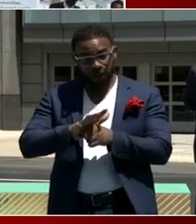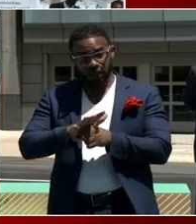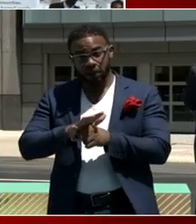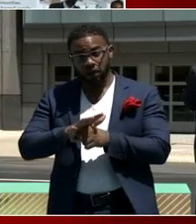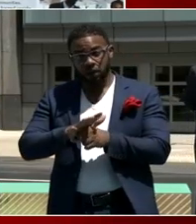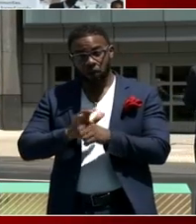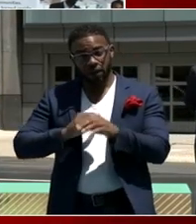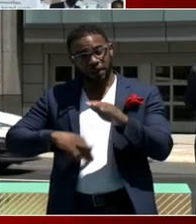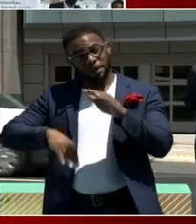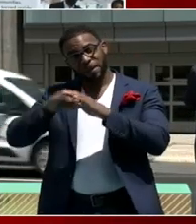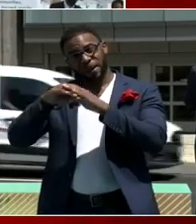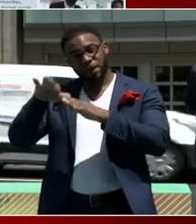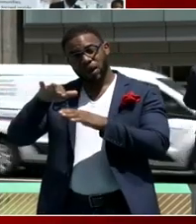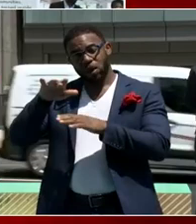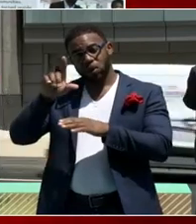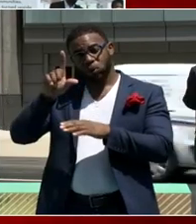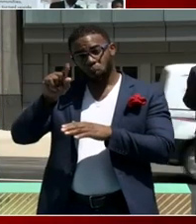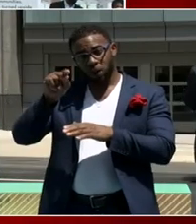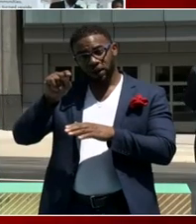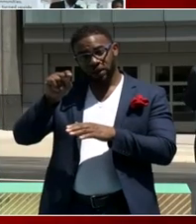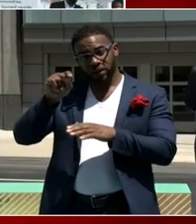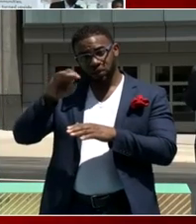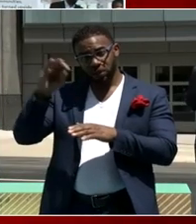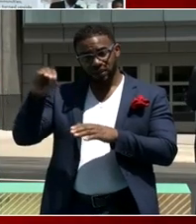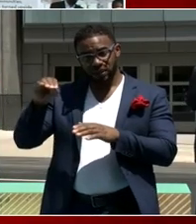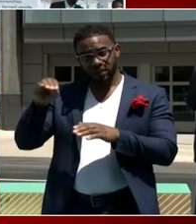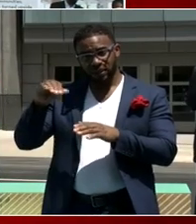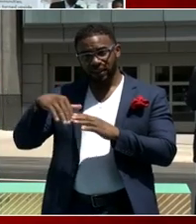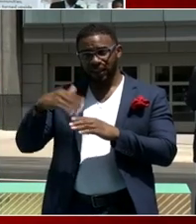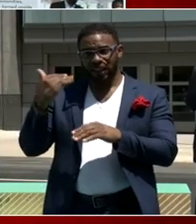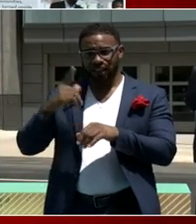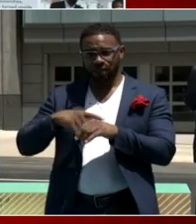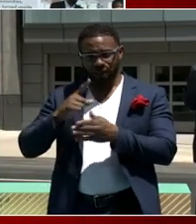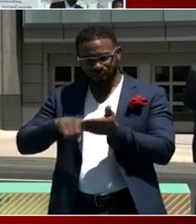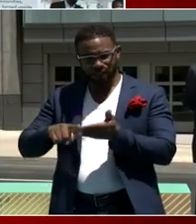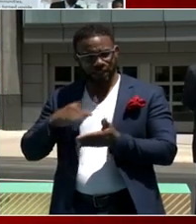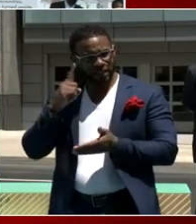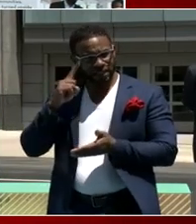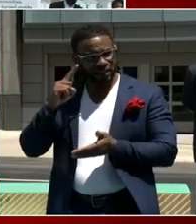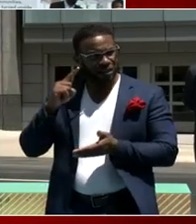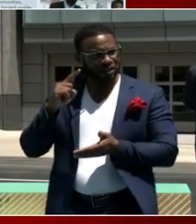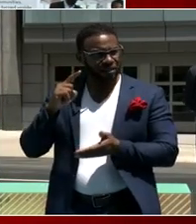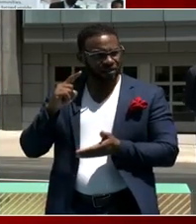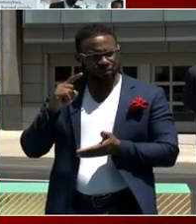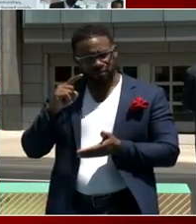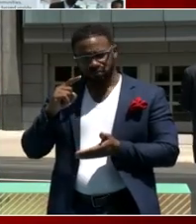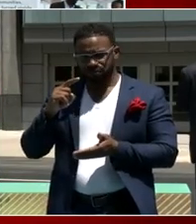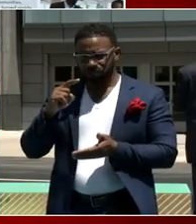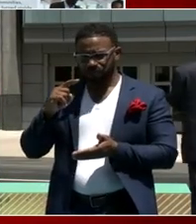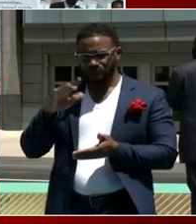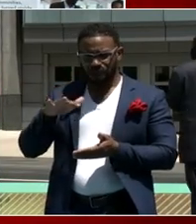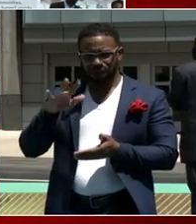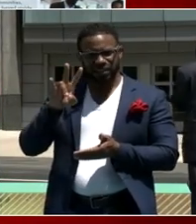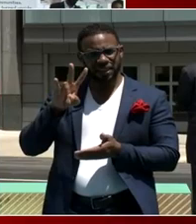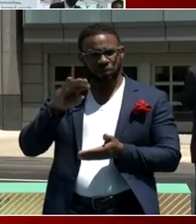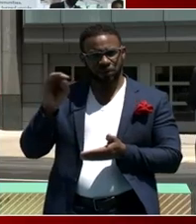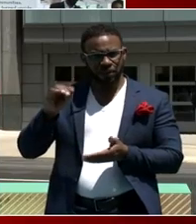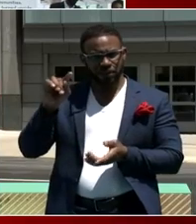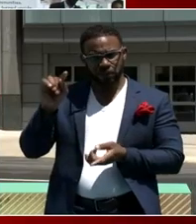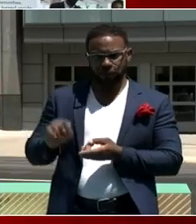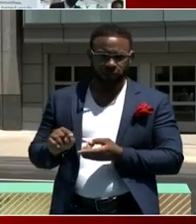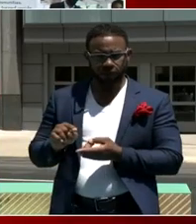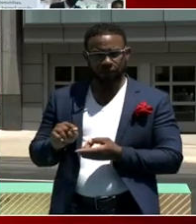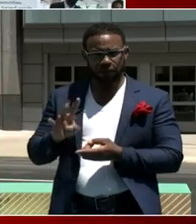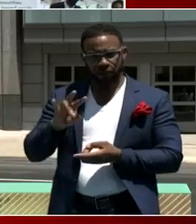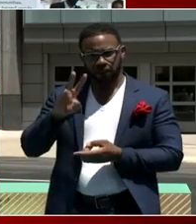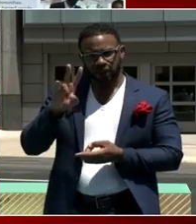pandemic, we peaked at about 20%. And the last time I checked, I think we were at about 7.5%.